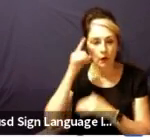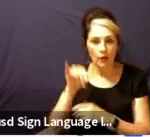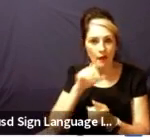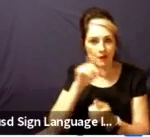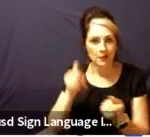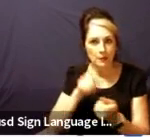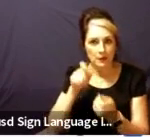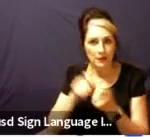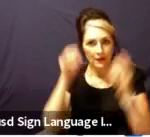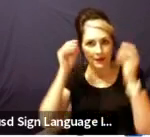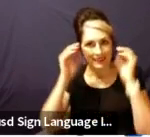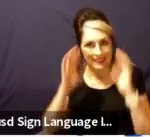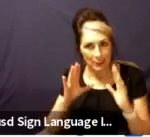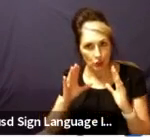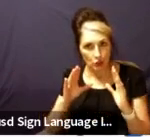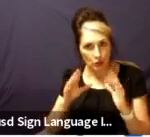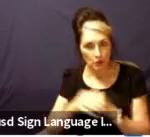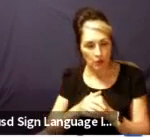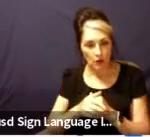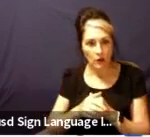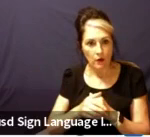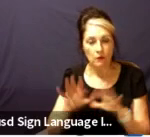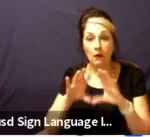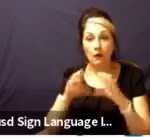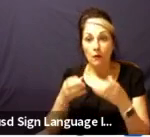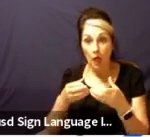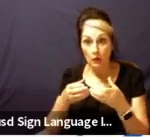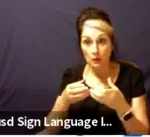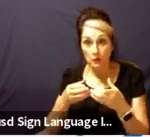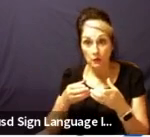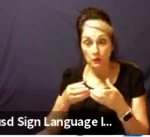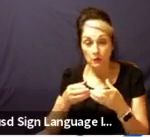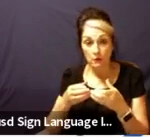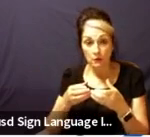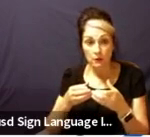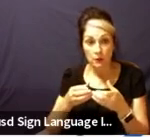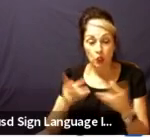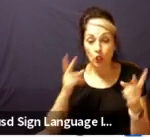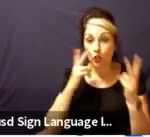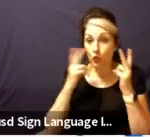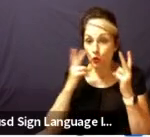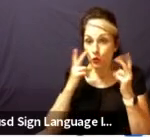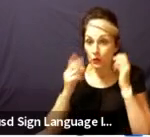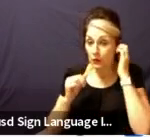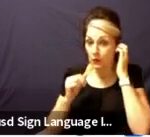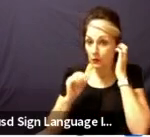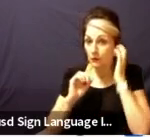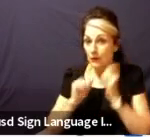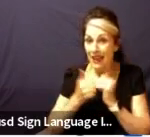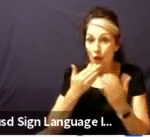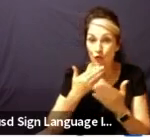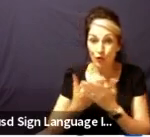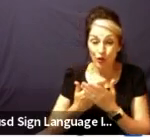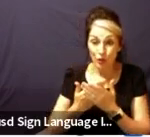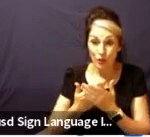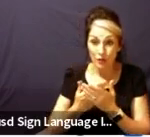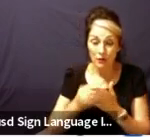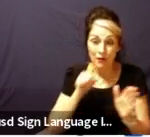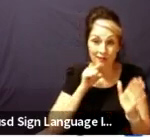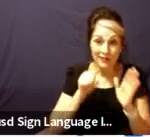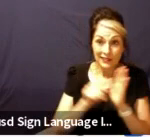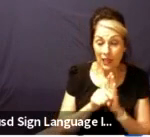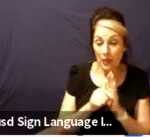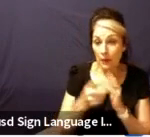particular teacher's class. In order to see how well they did on assignments